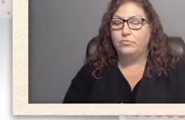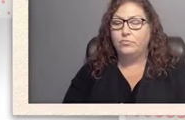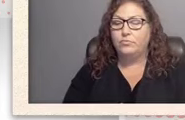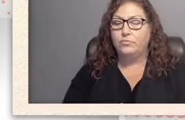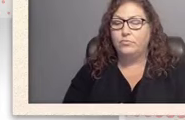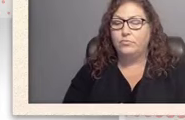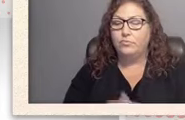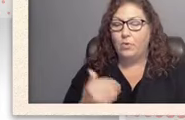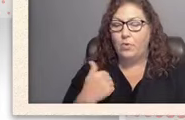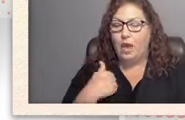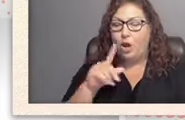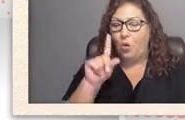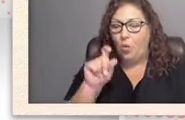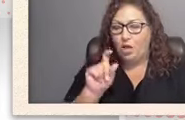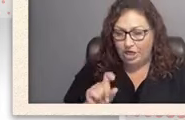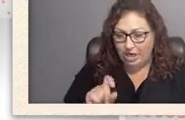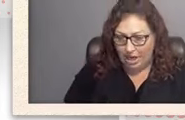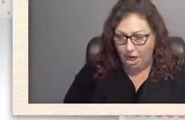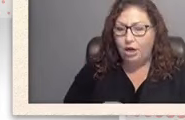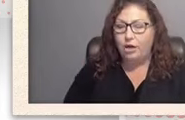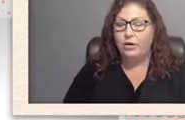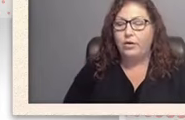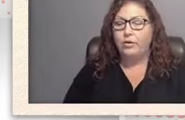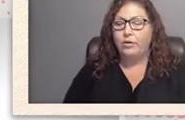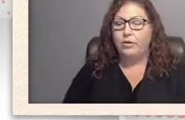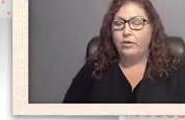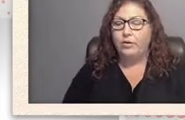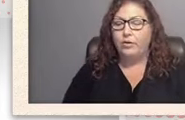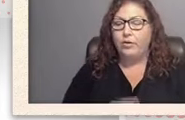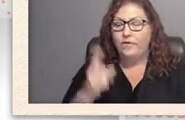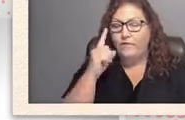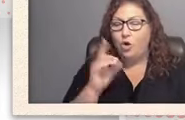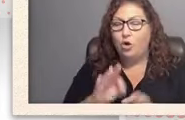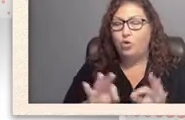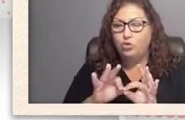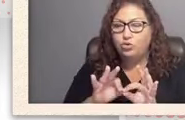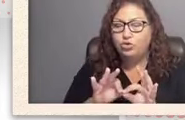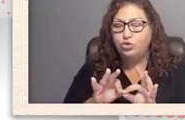for 4 crucial races in Florida,